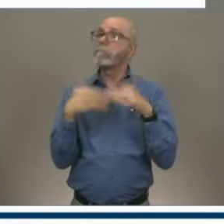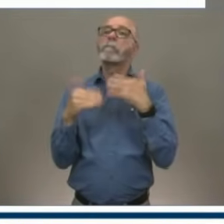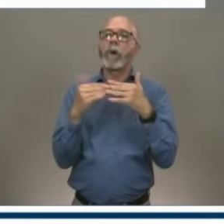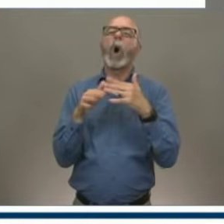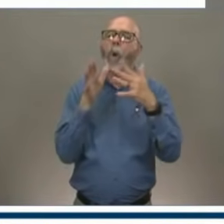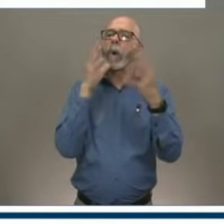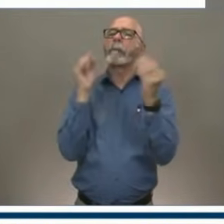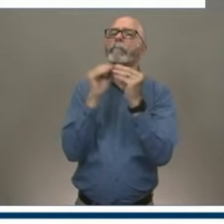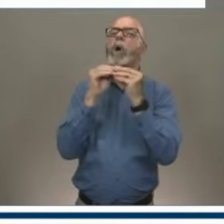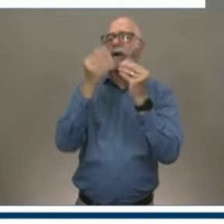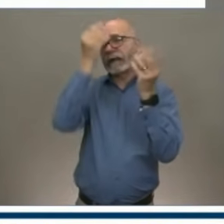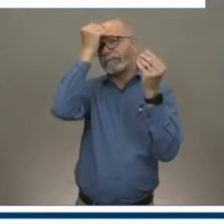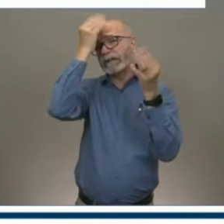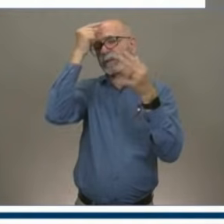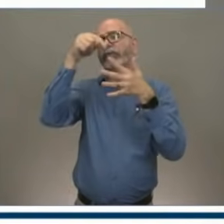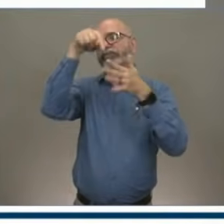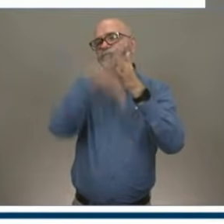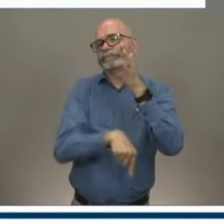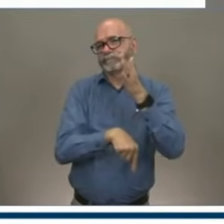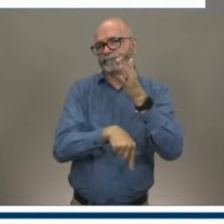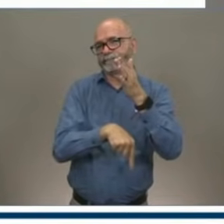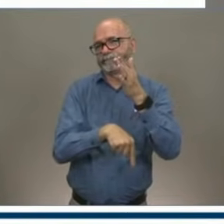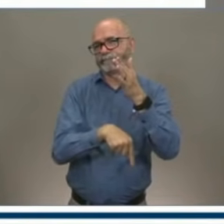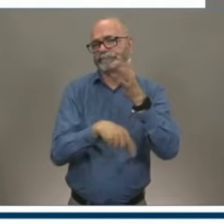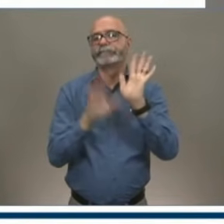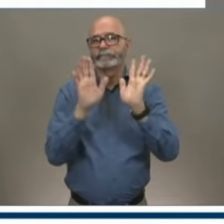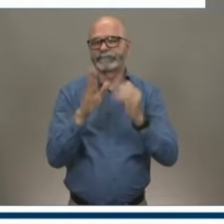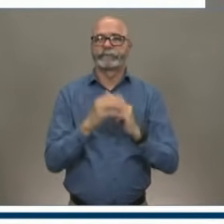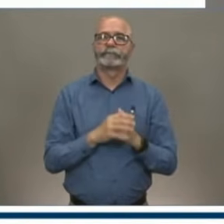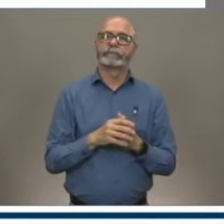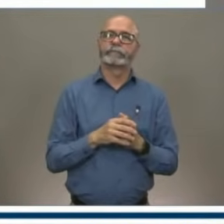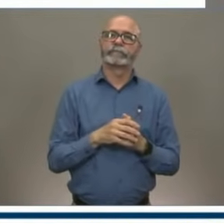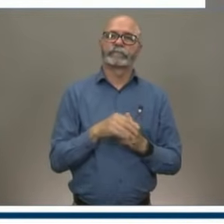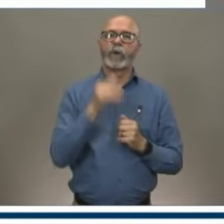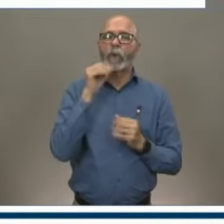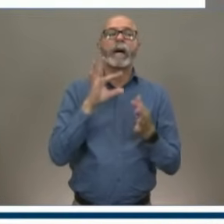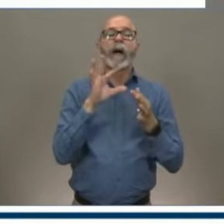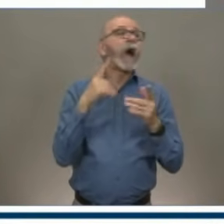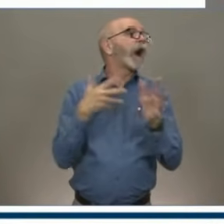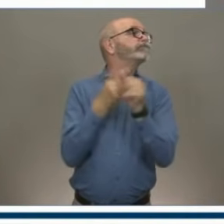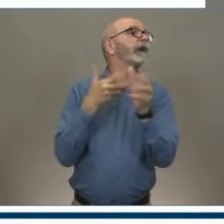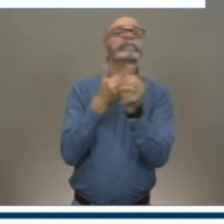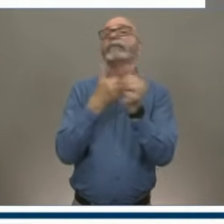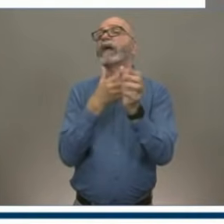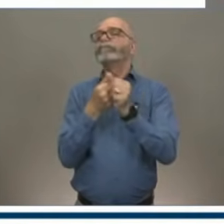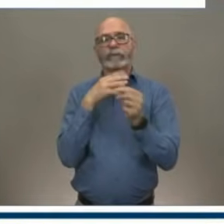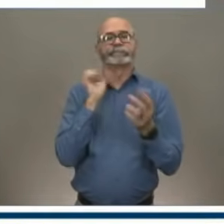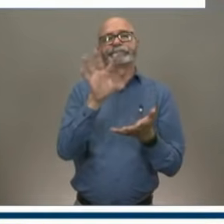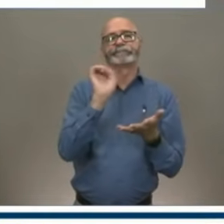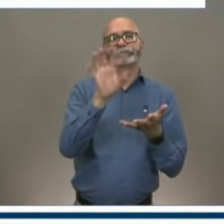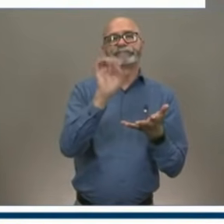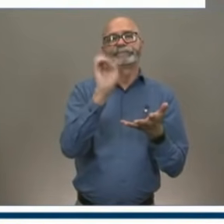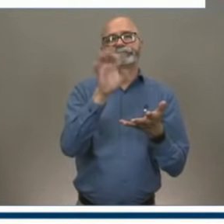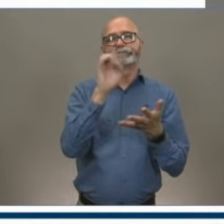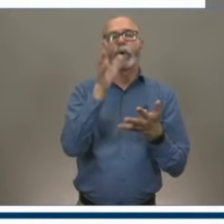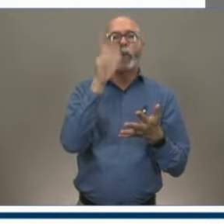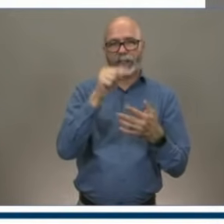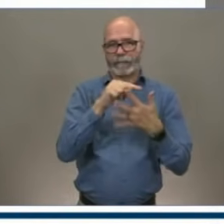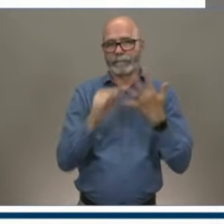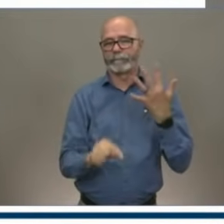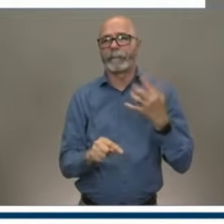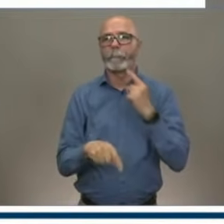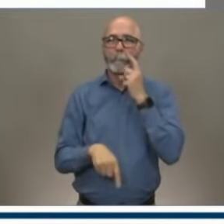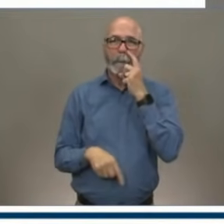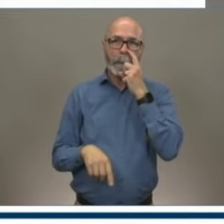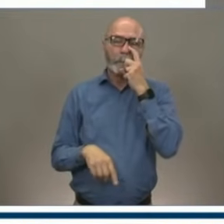will continue to keep everyone updated regularly through these briefings or other mechanisms that we communicate